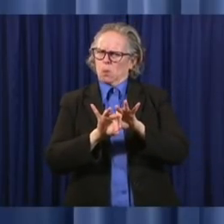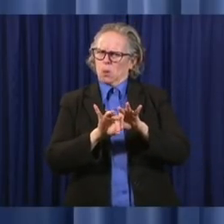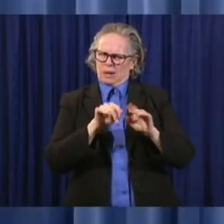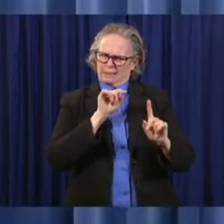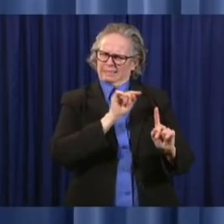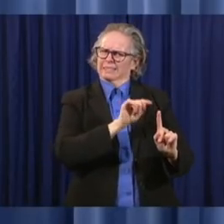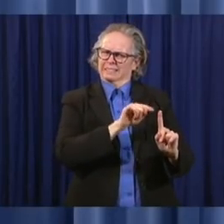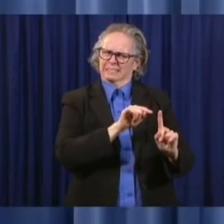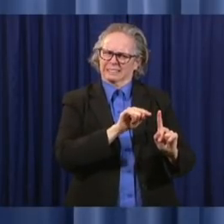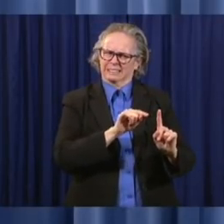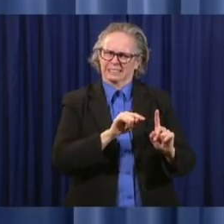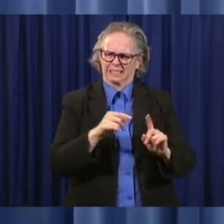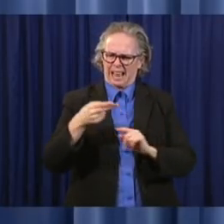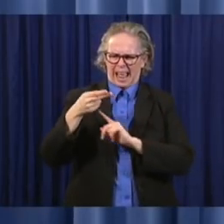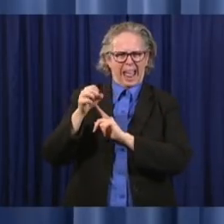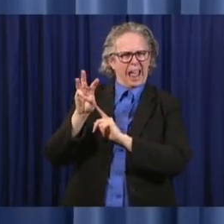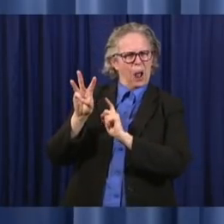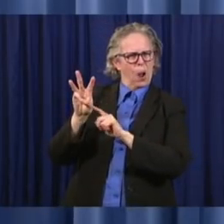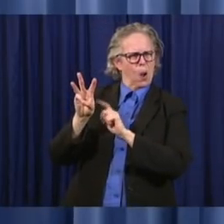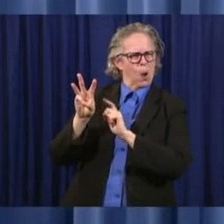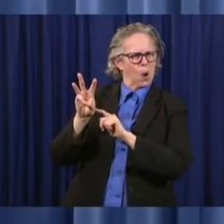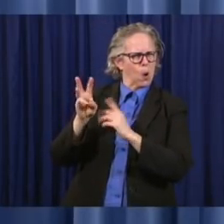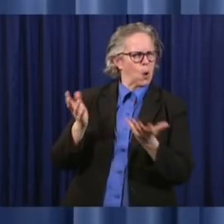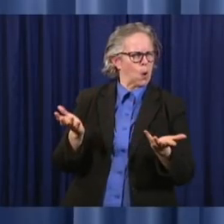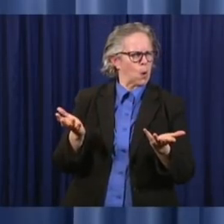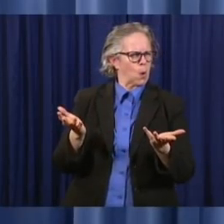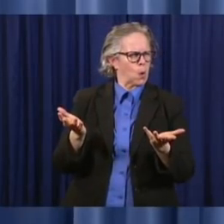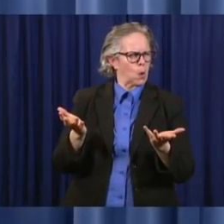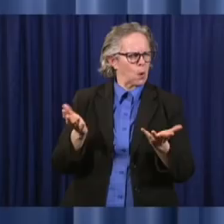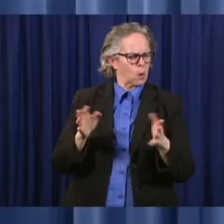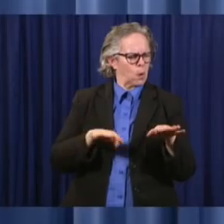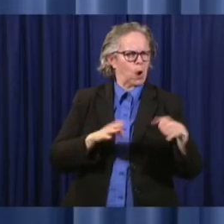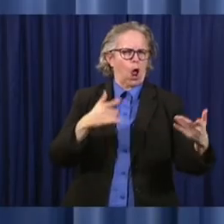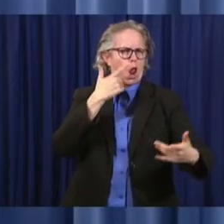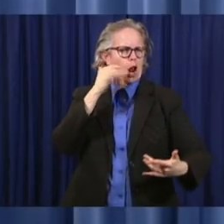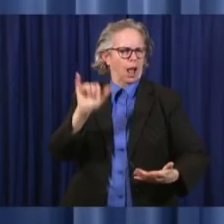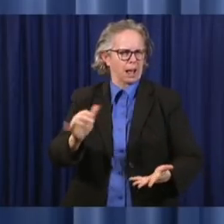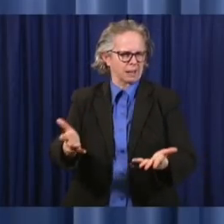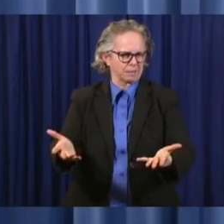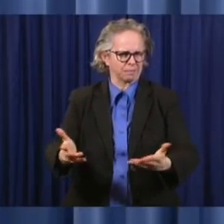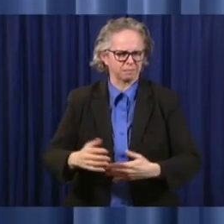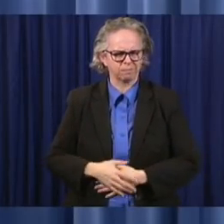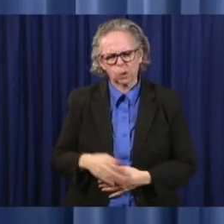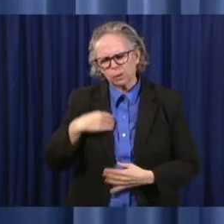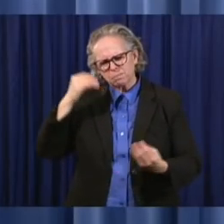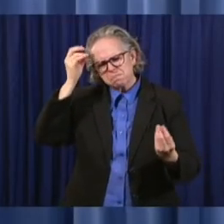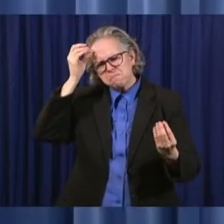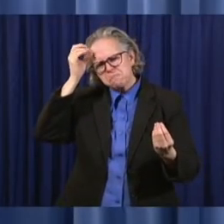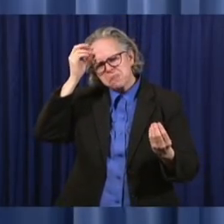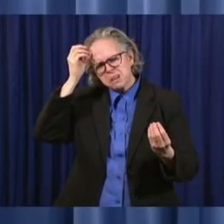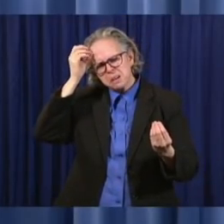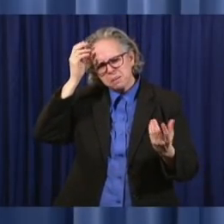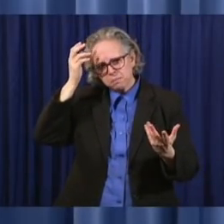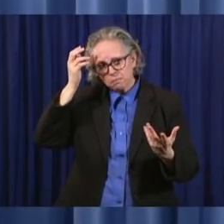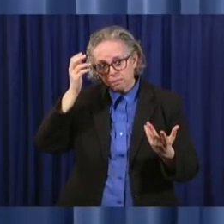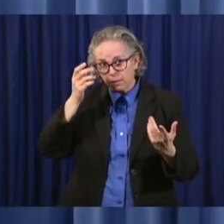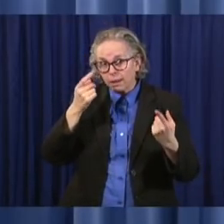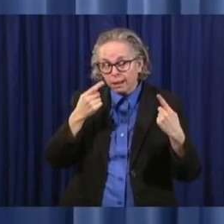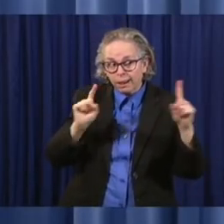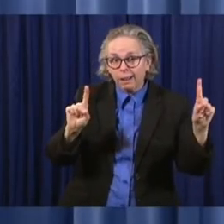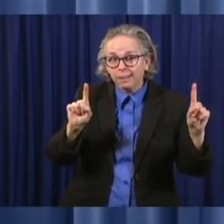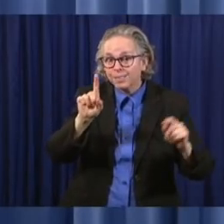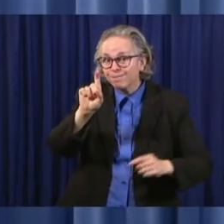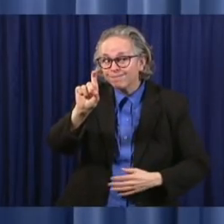how is really an essential part of how successful we're going to be in doing these two things.